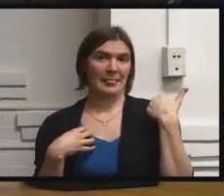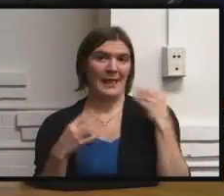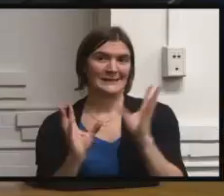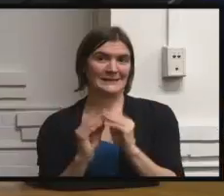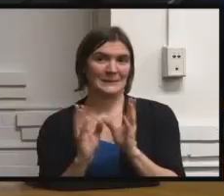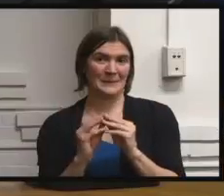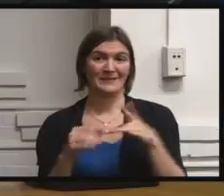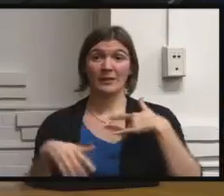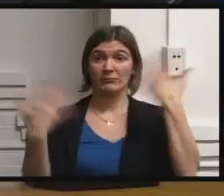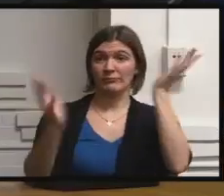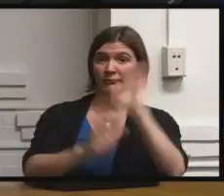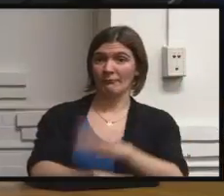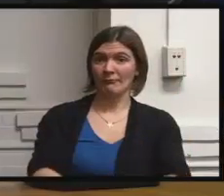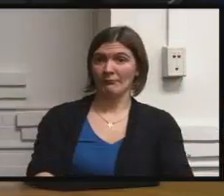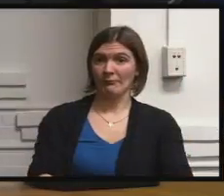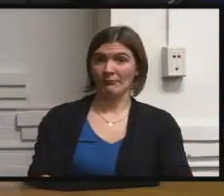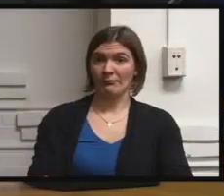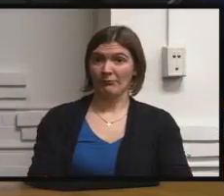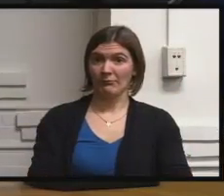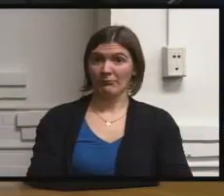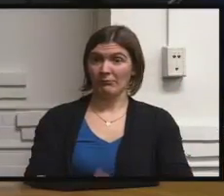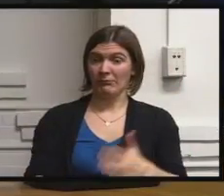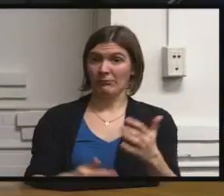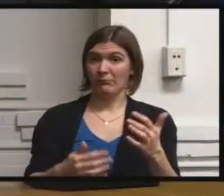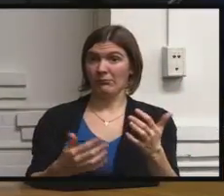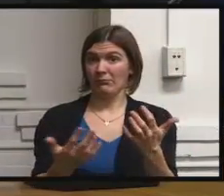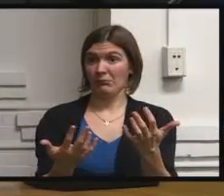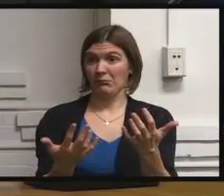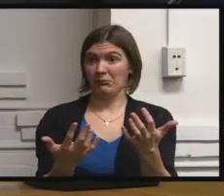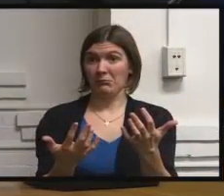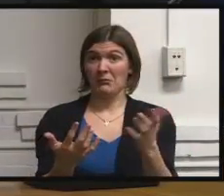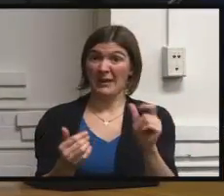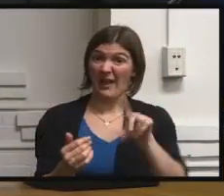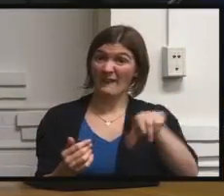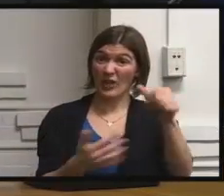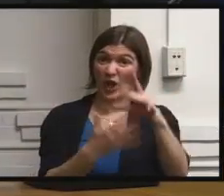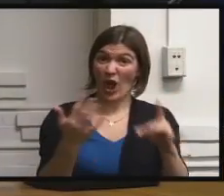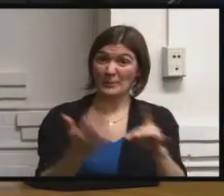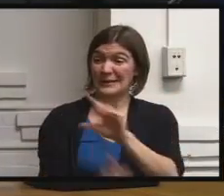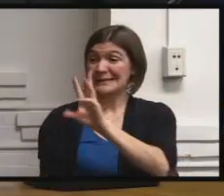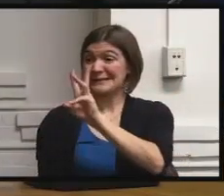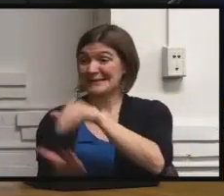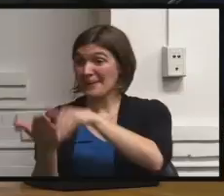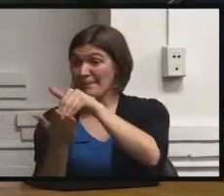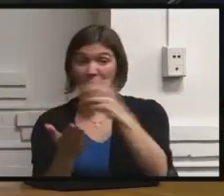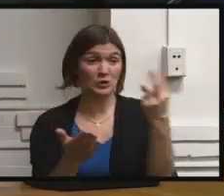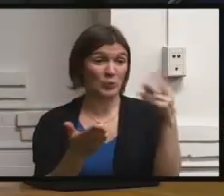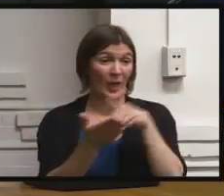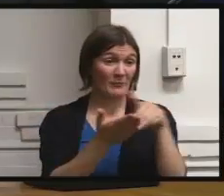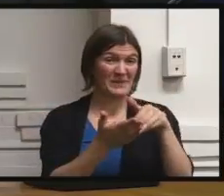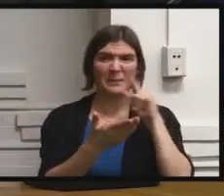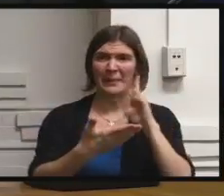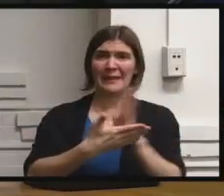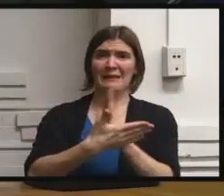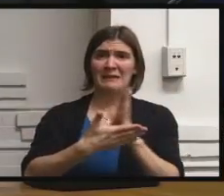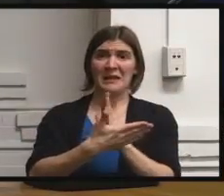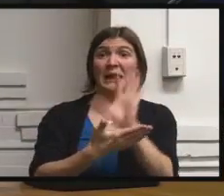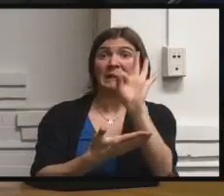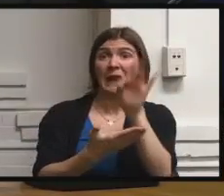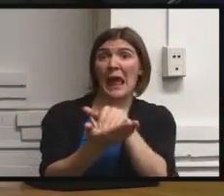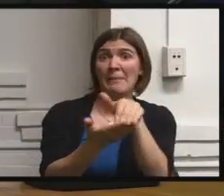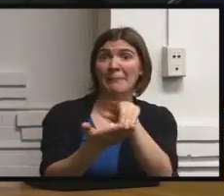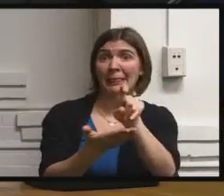meeting about whether an alternative between $6 and $12 million was something that was feasible and